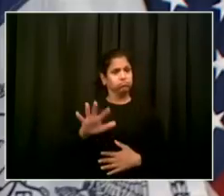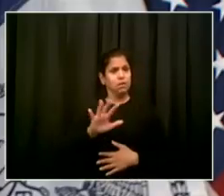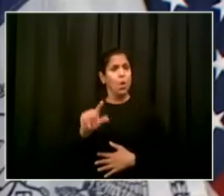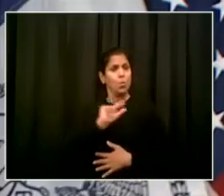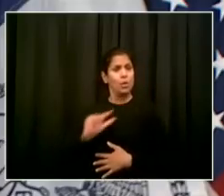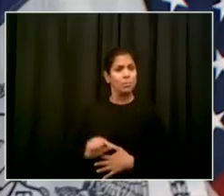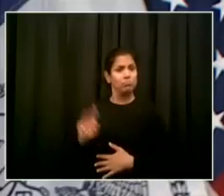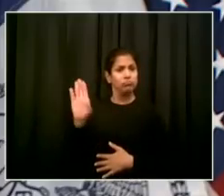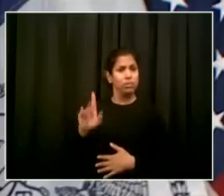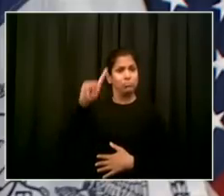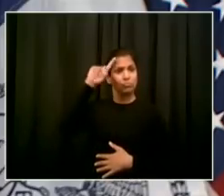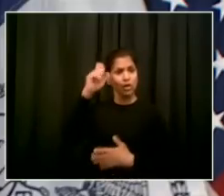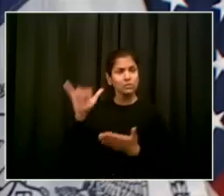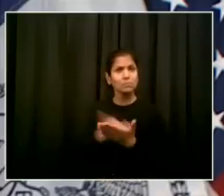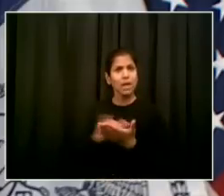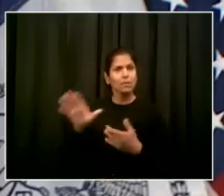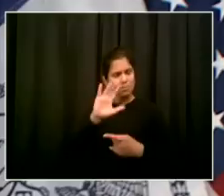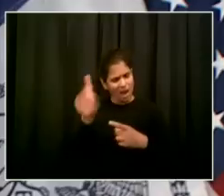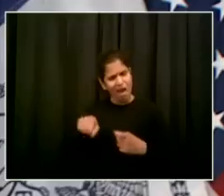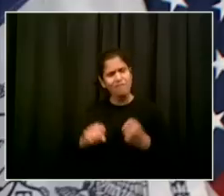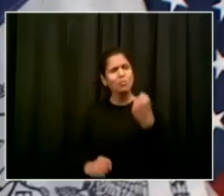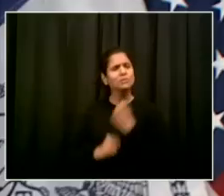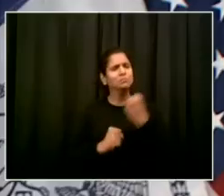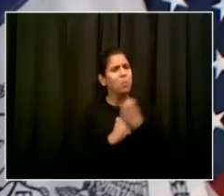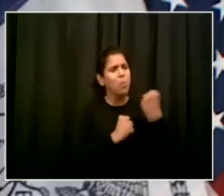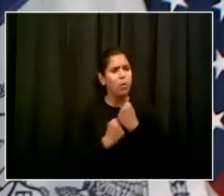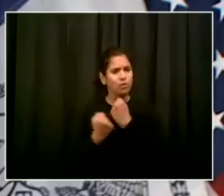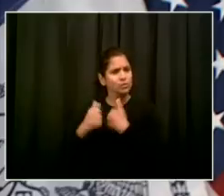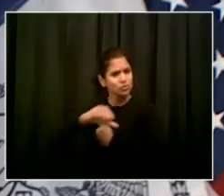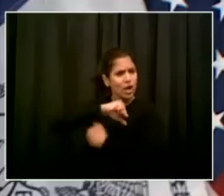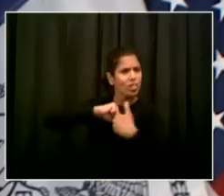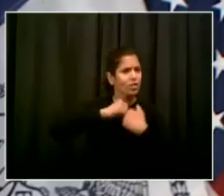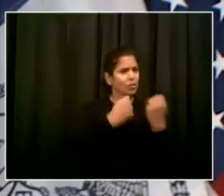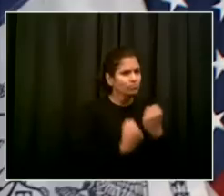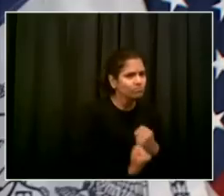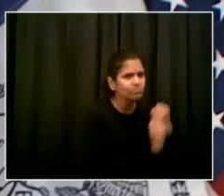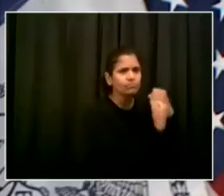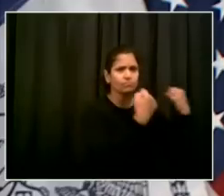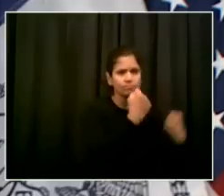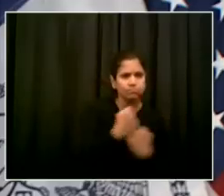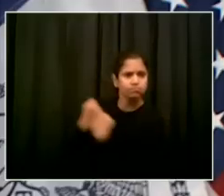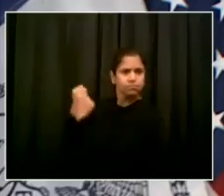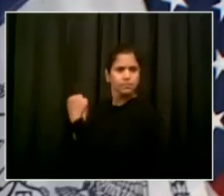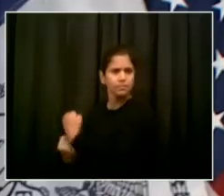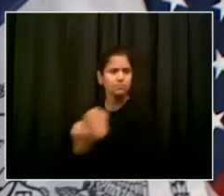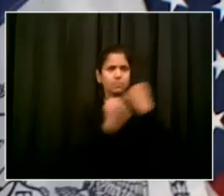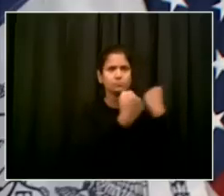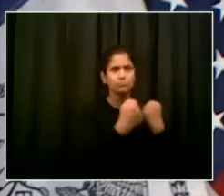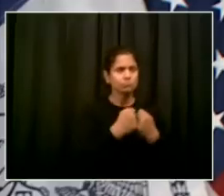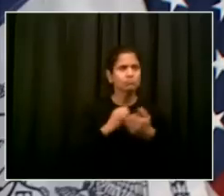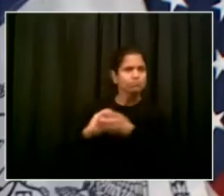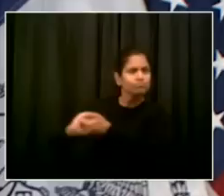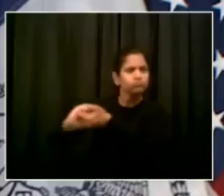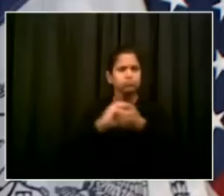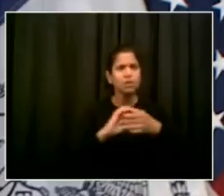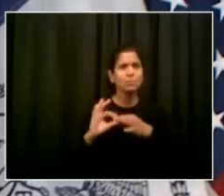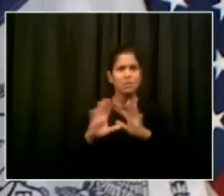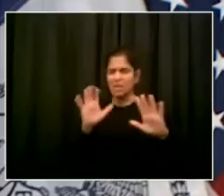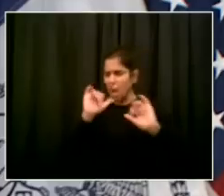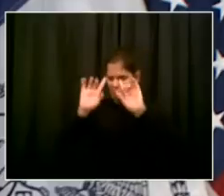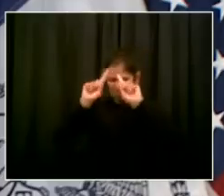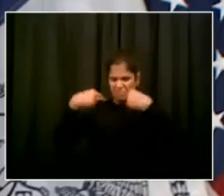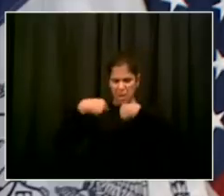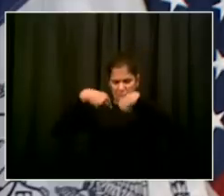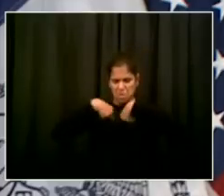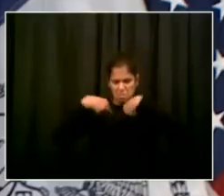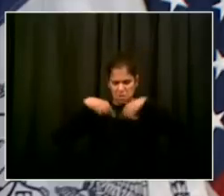just themselves. We've seen it in crisis after crisis, so I'm very confident we can beat this back. But at the same time, of course, there's going to be some fatigue.